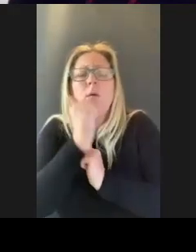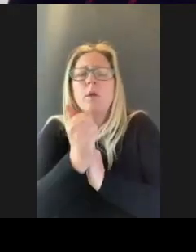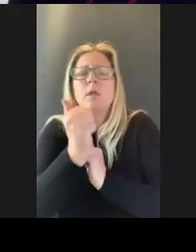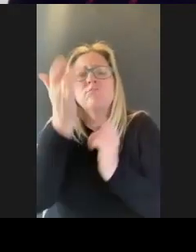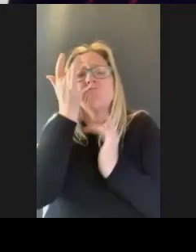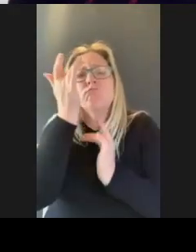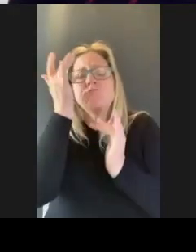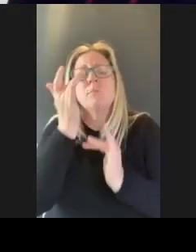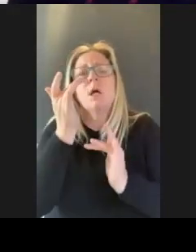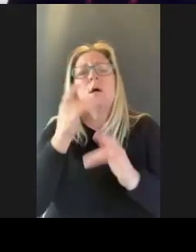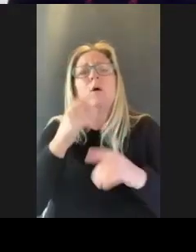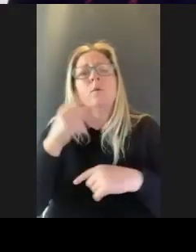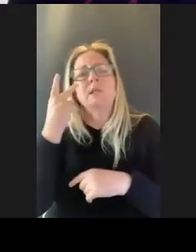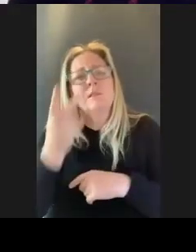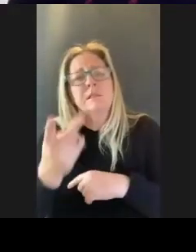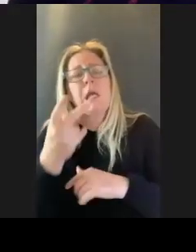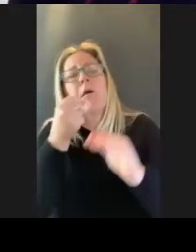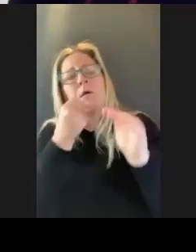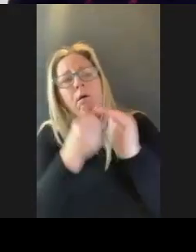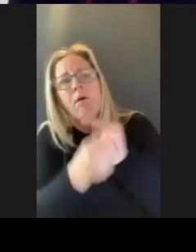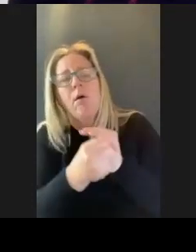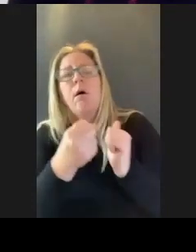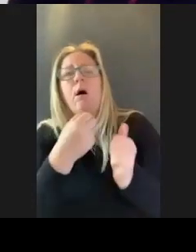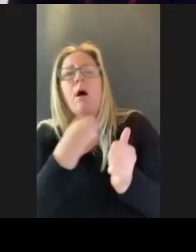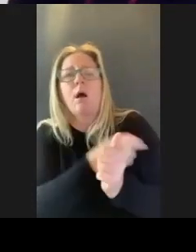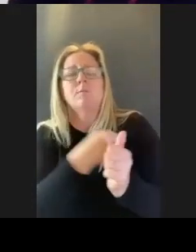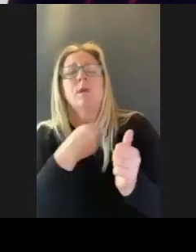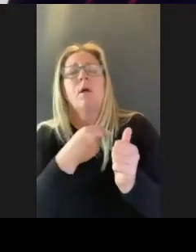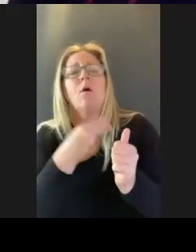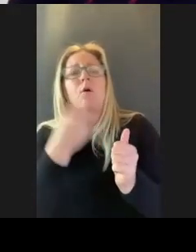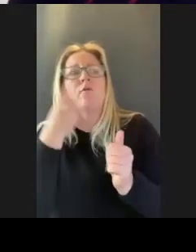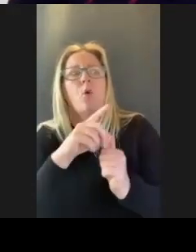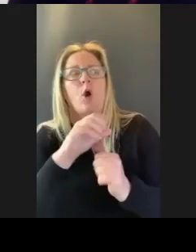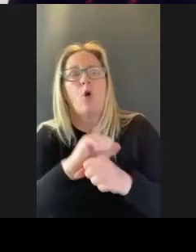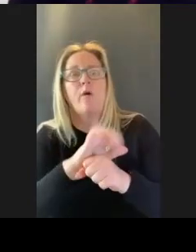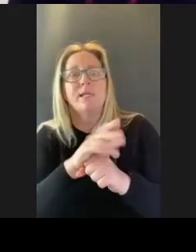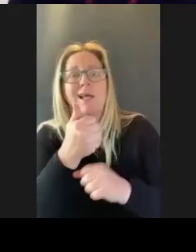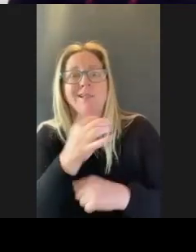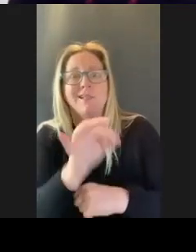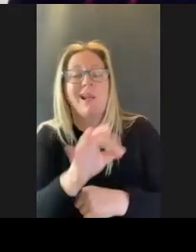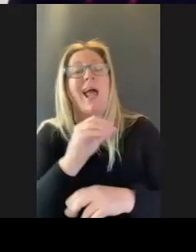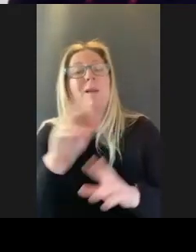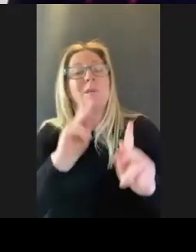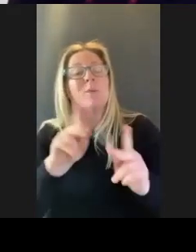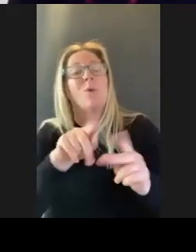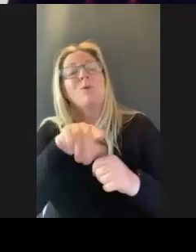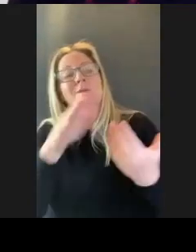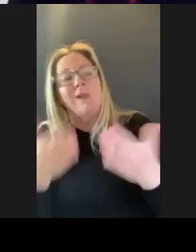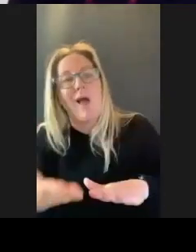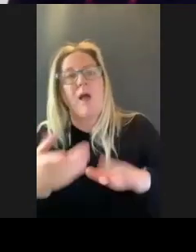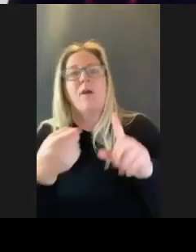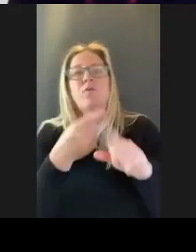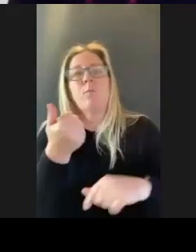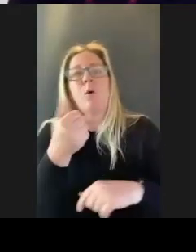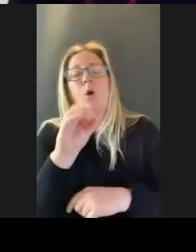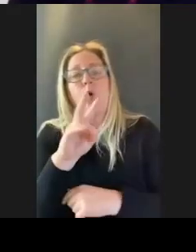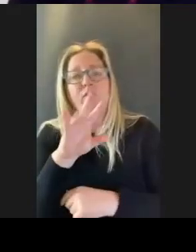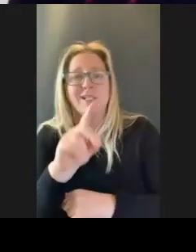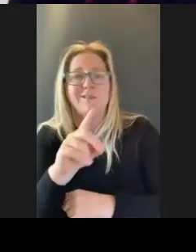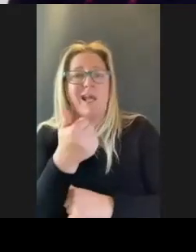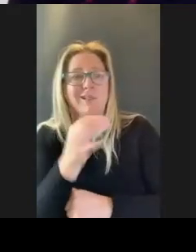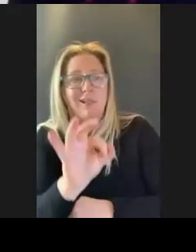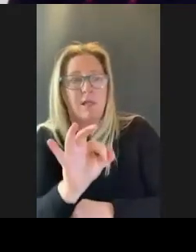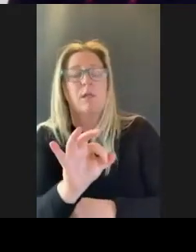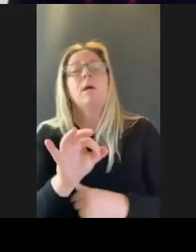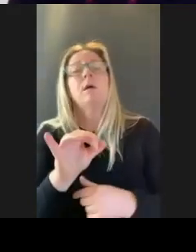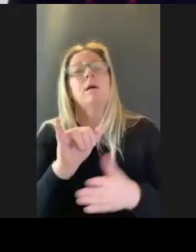in hospitalized COVID-19 patients, as well as those who have died from COVID-19, continue to remain conditions